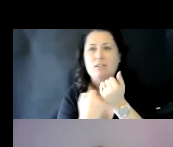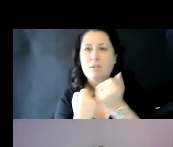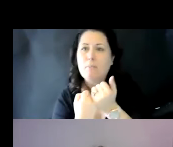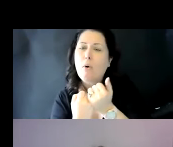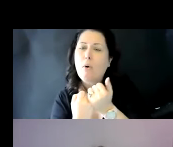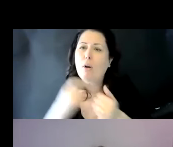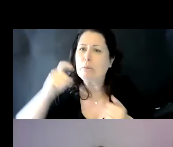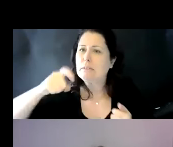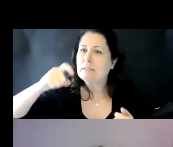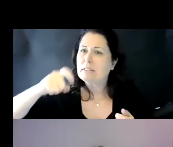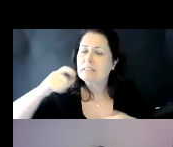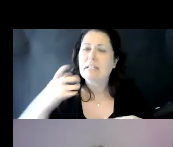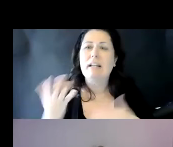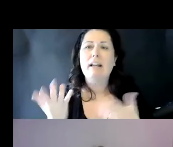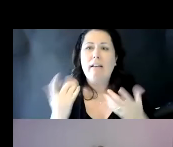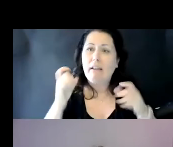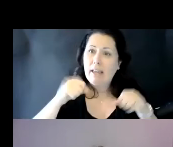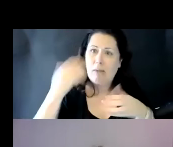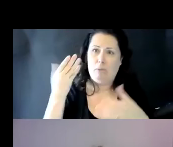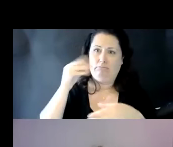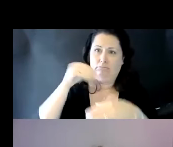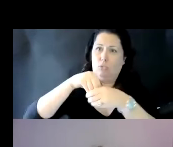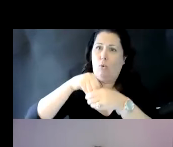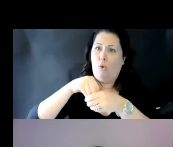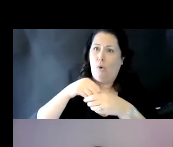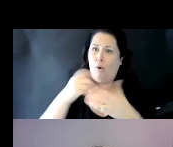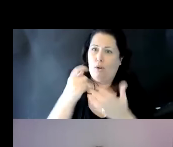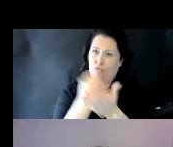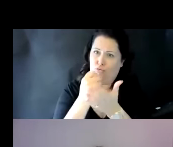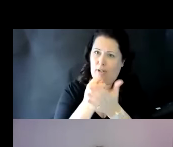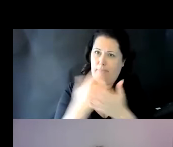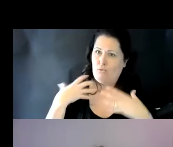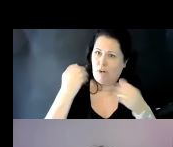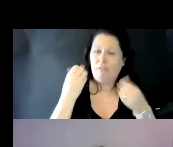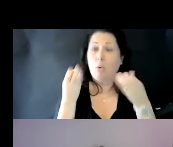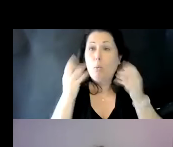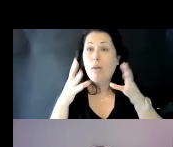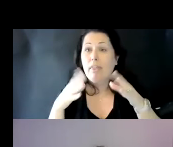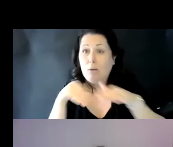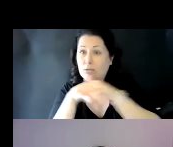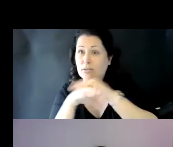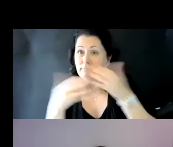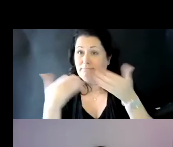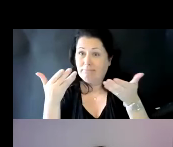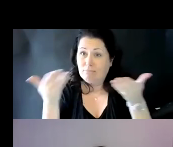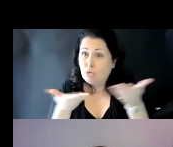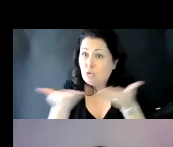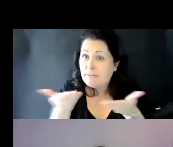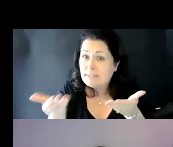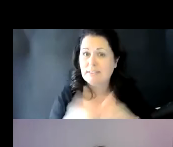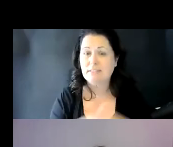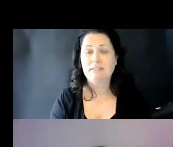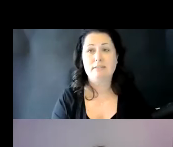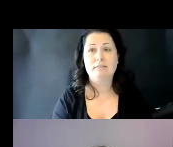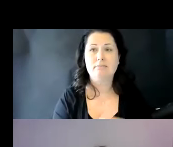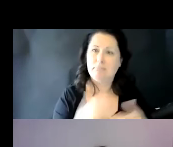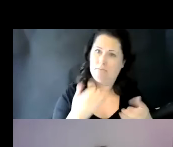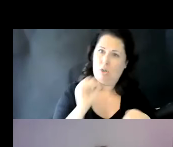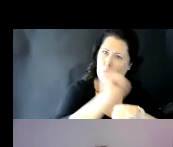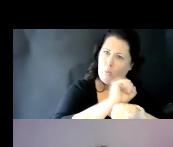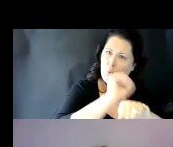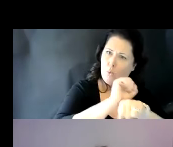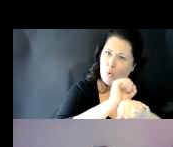recovery without accessing services? Then they talked about, employment. Was it fair to have a measure of employment? Because what if people